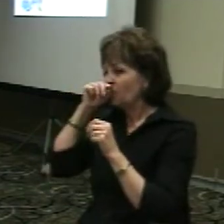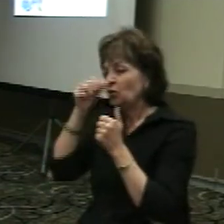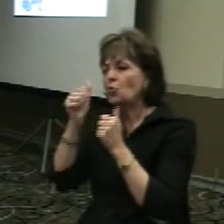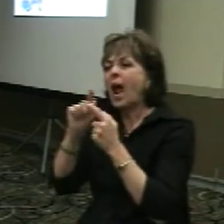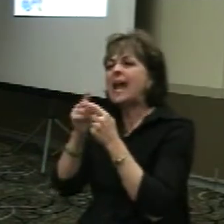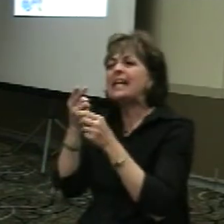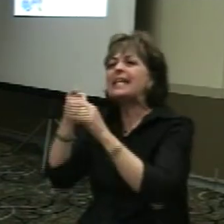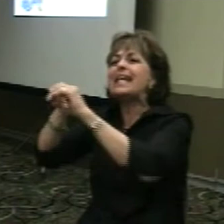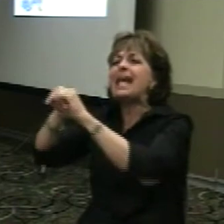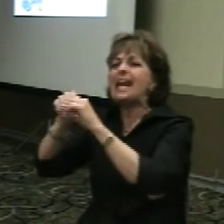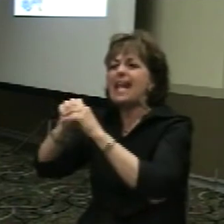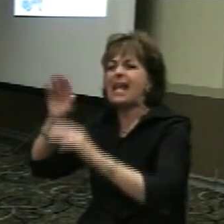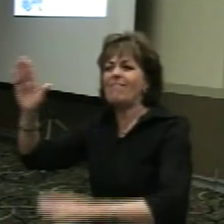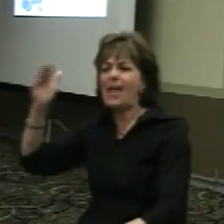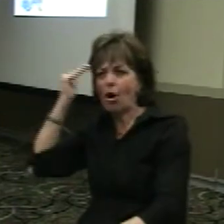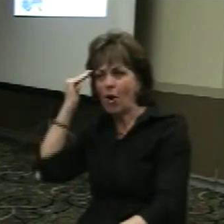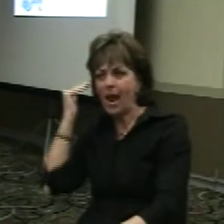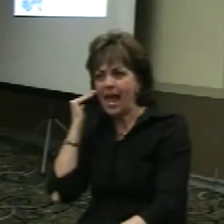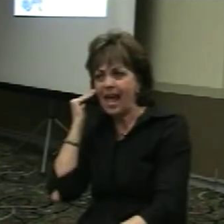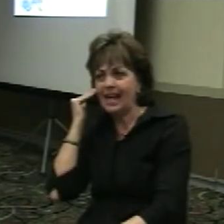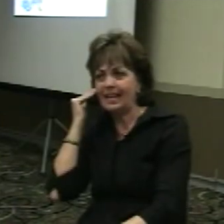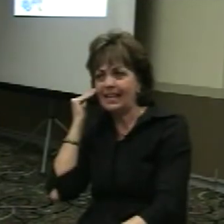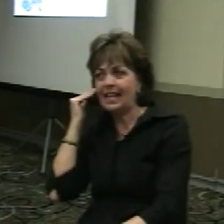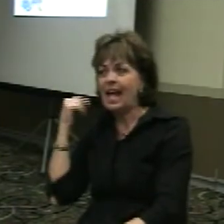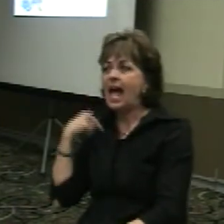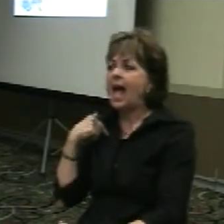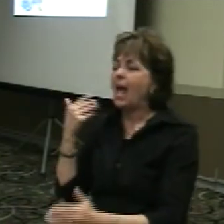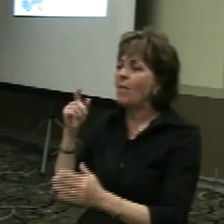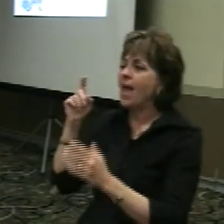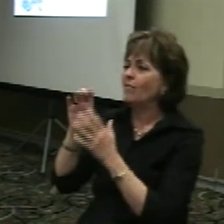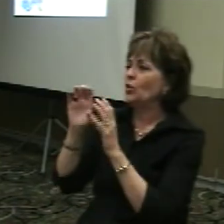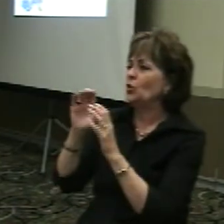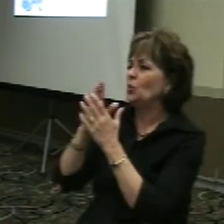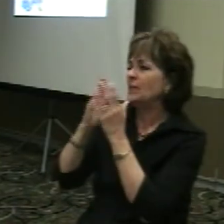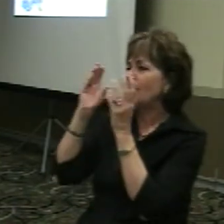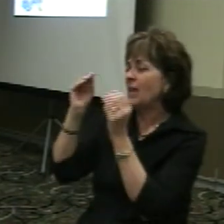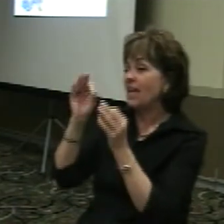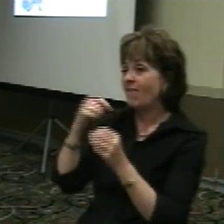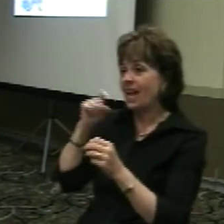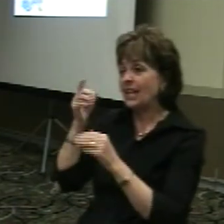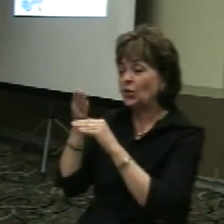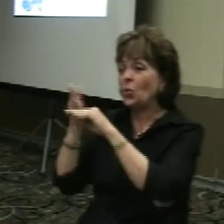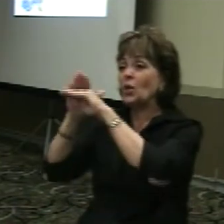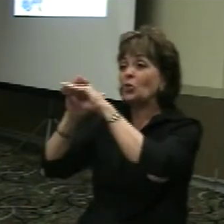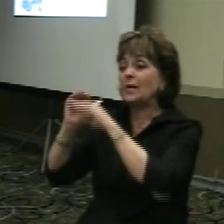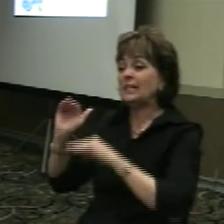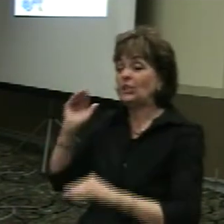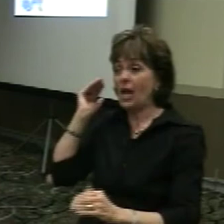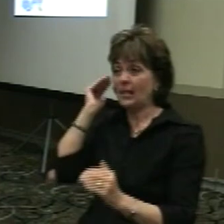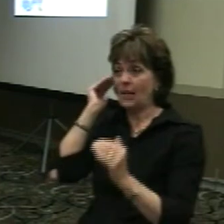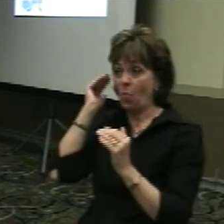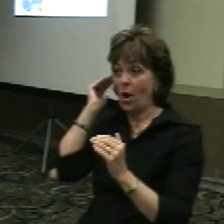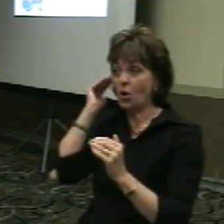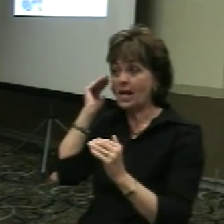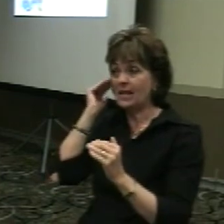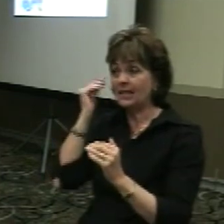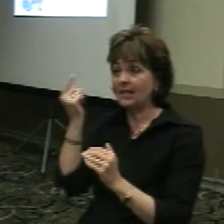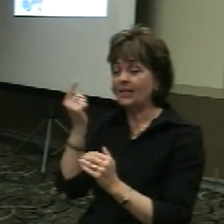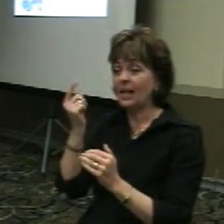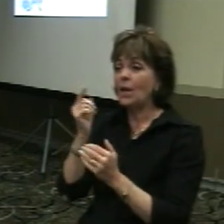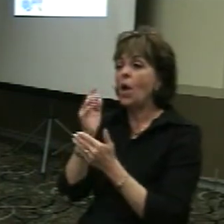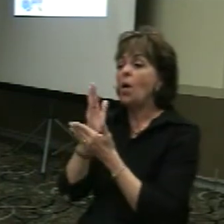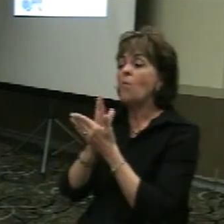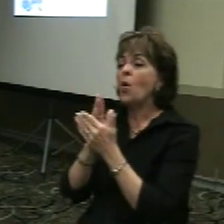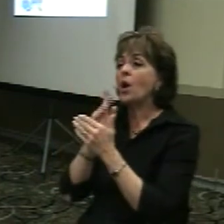to understand. Now, I may have to do some education around, so if I need to increase the child's awareness of something, part of